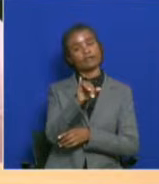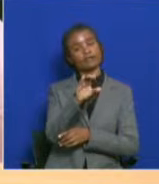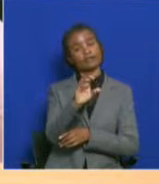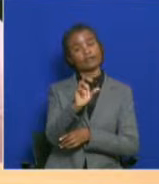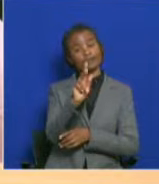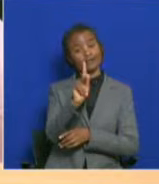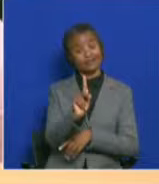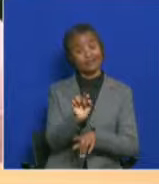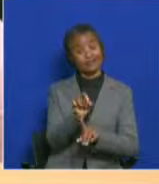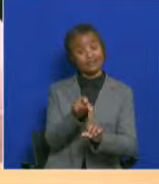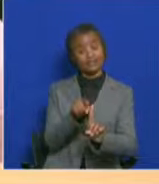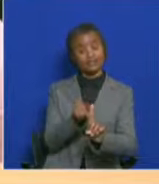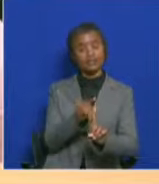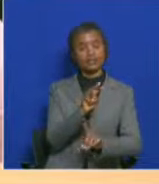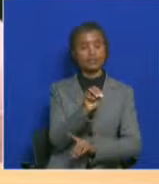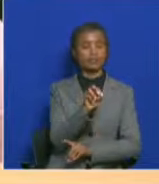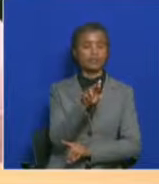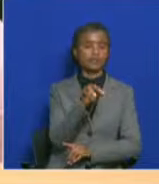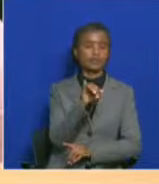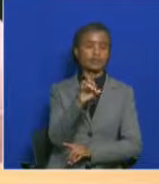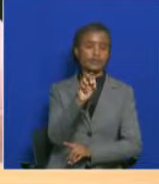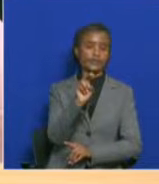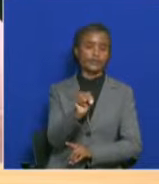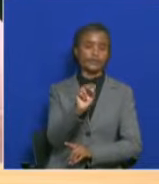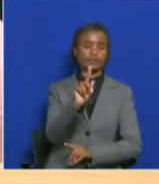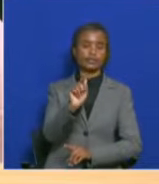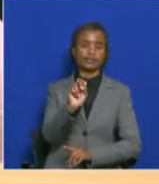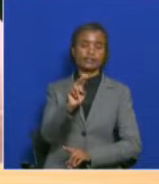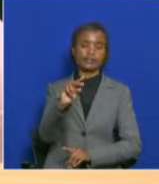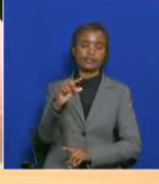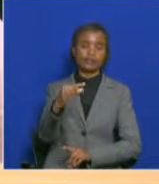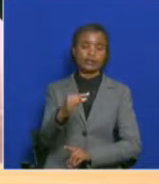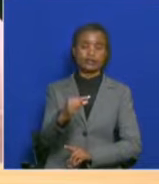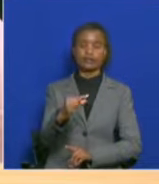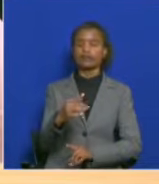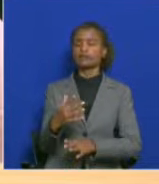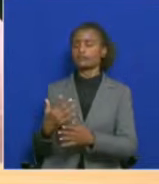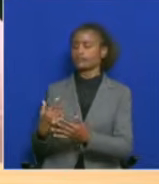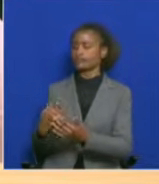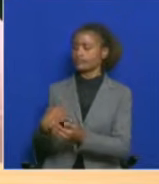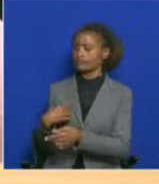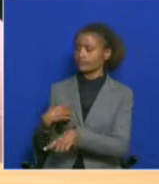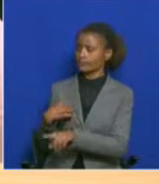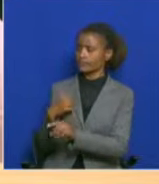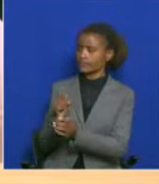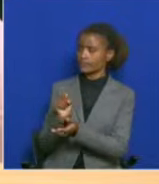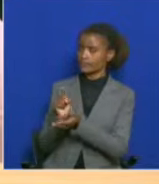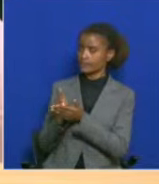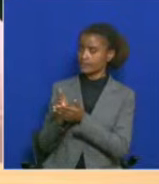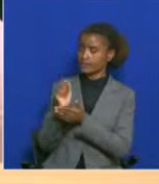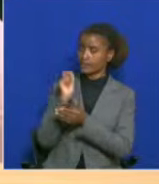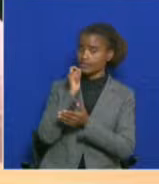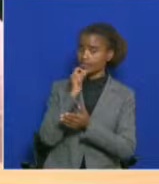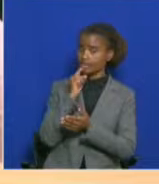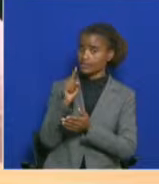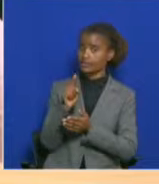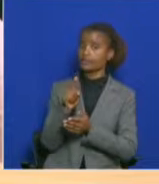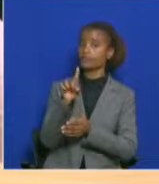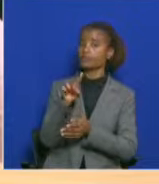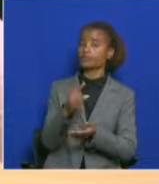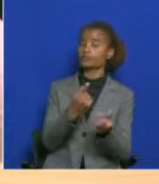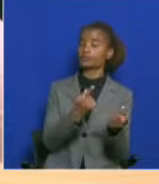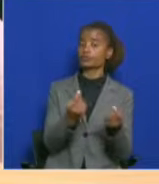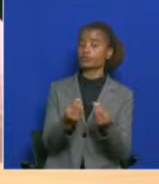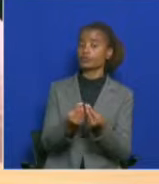good morning, General, counter needs to be activated. And the earlier one, which says the